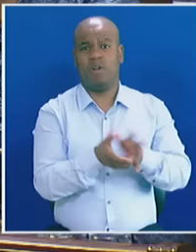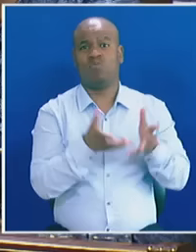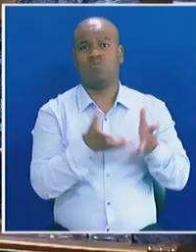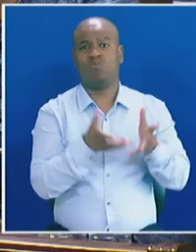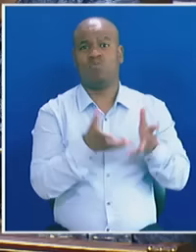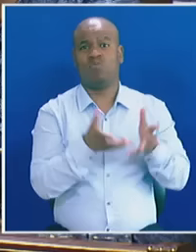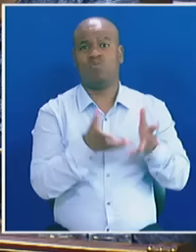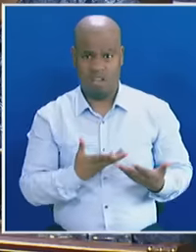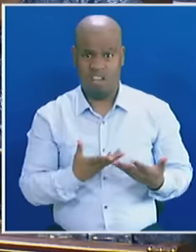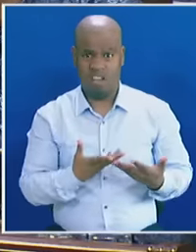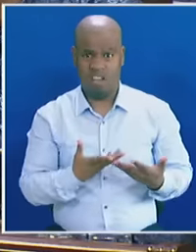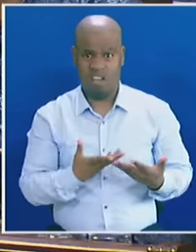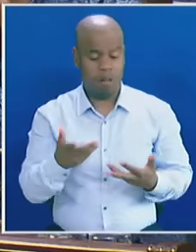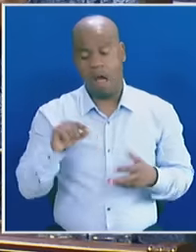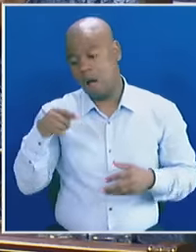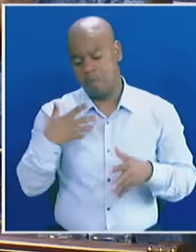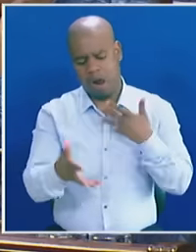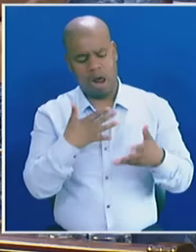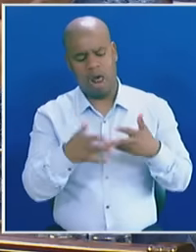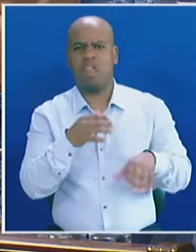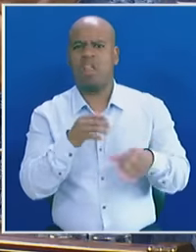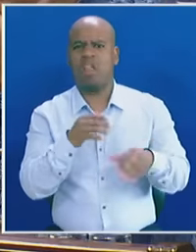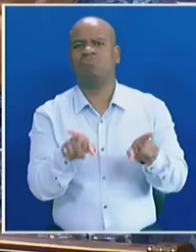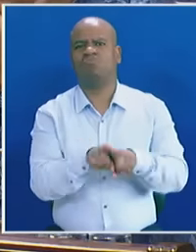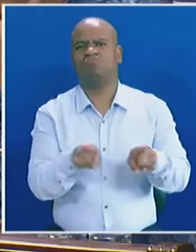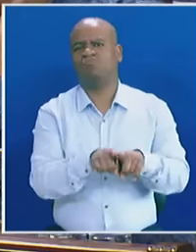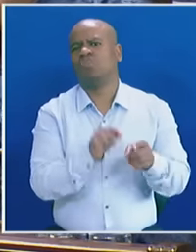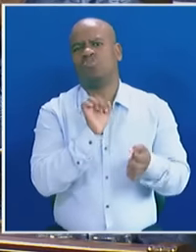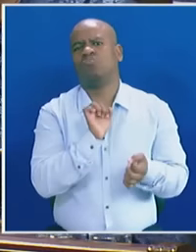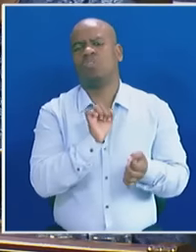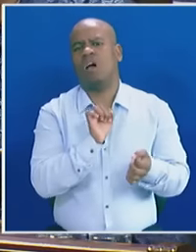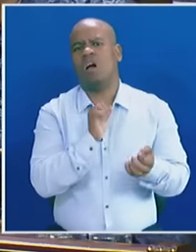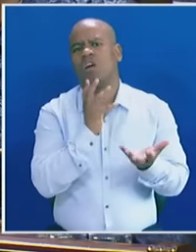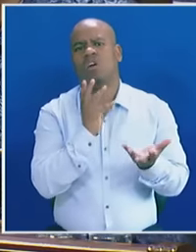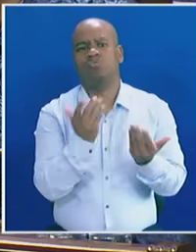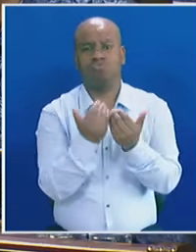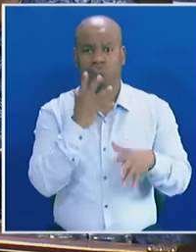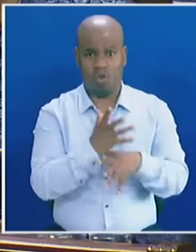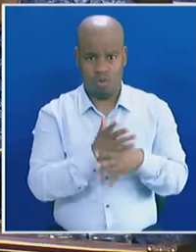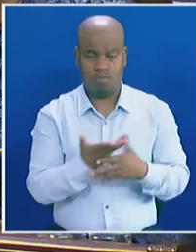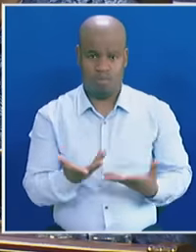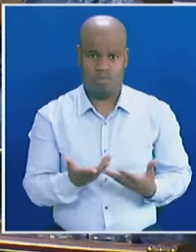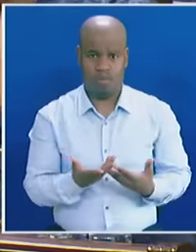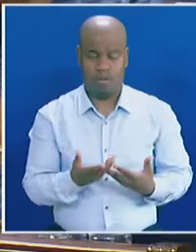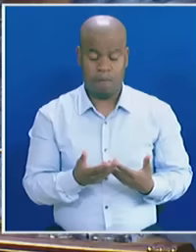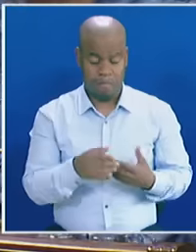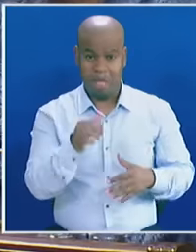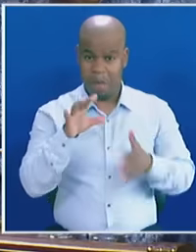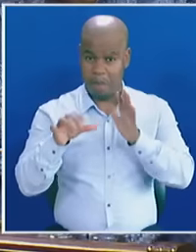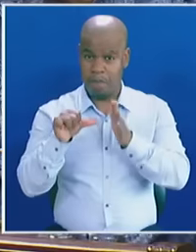or whether it is just another job what needs to be done. The importance to fill the vacant post